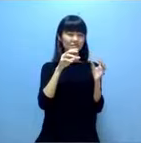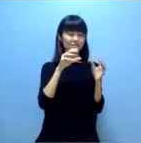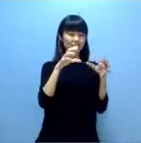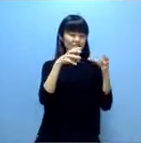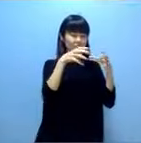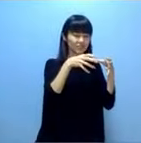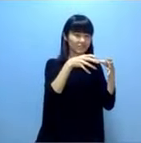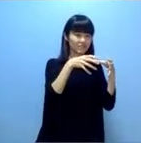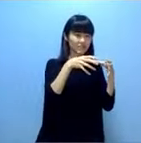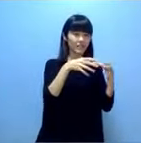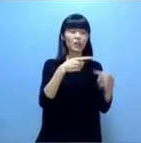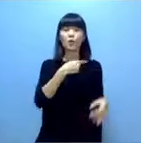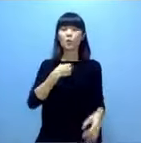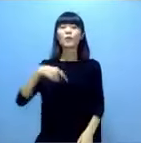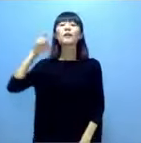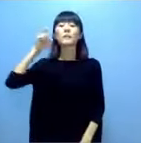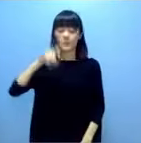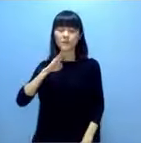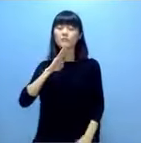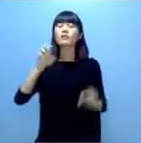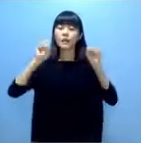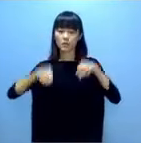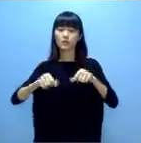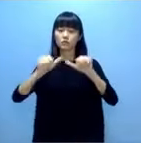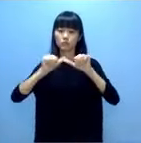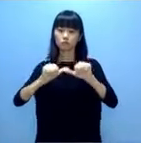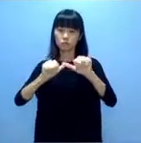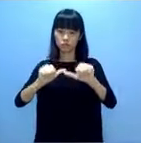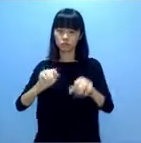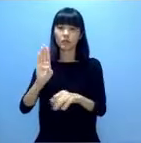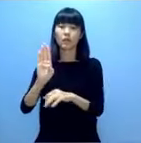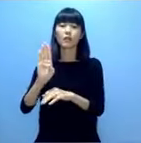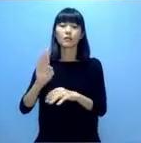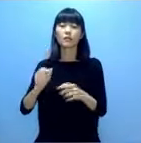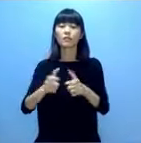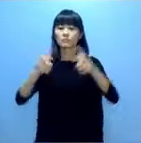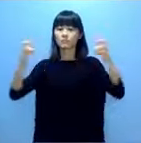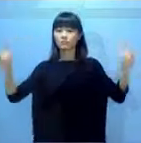integrated with the whole. Exactly. Yeah, we need to integrate with the larger ecosystem.